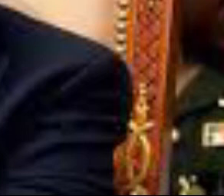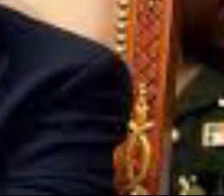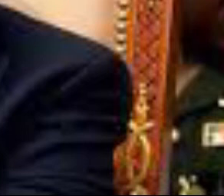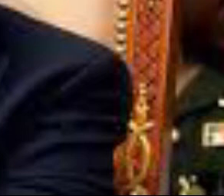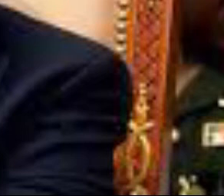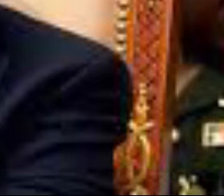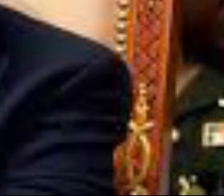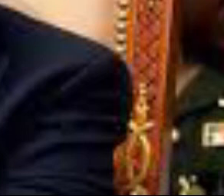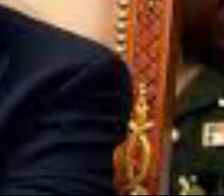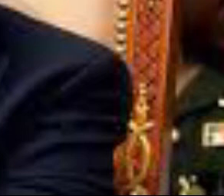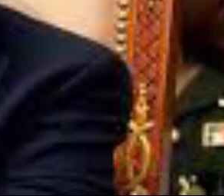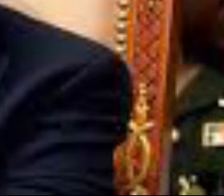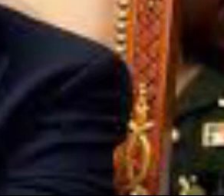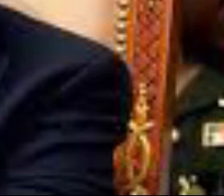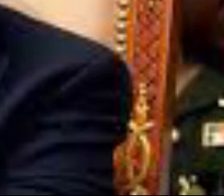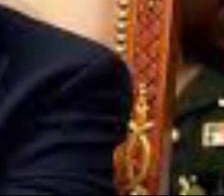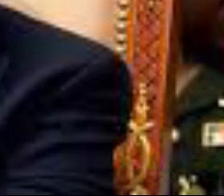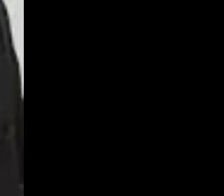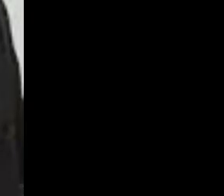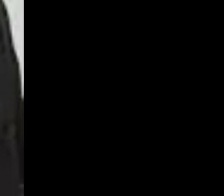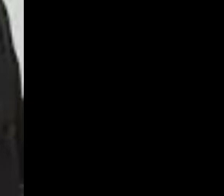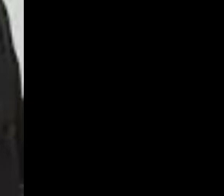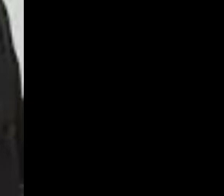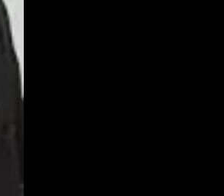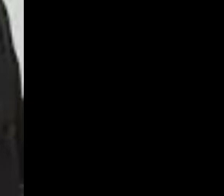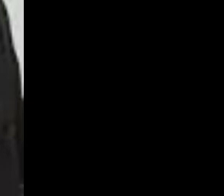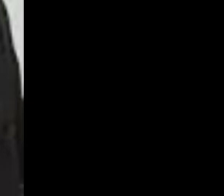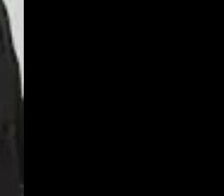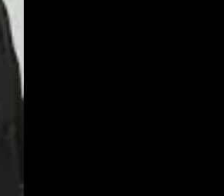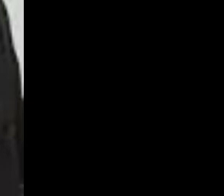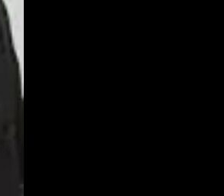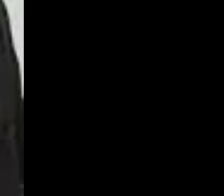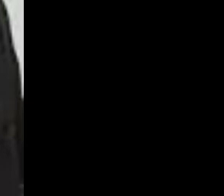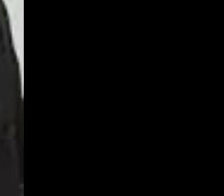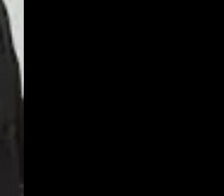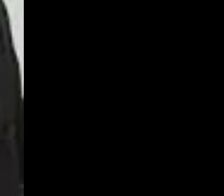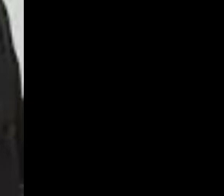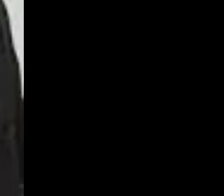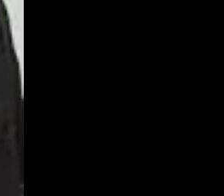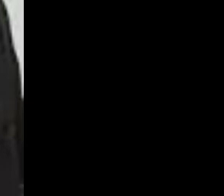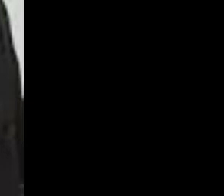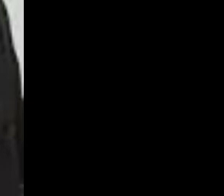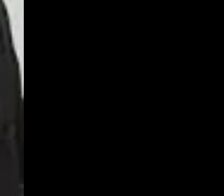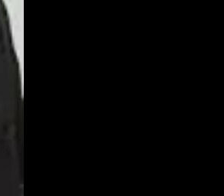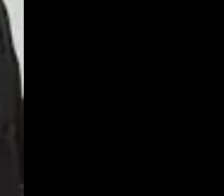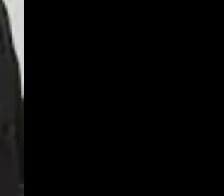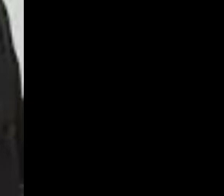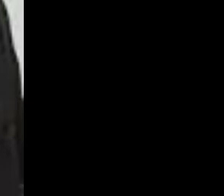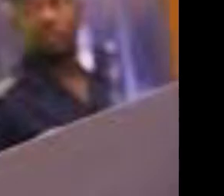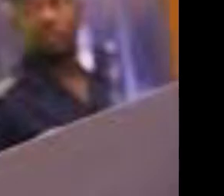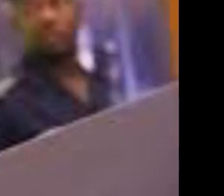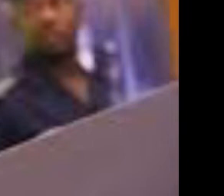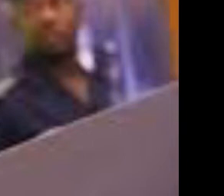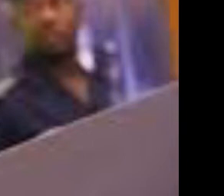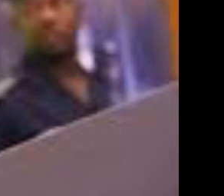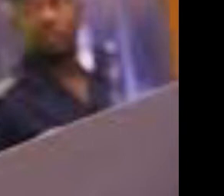as part of efforts to combat the coronavirus pandemic, has decided, along with some members of